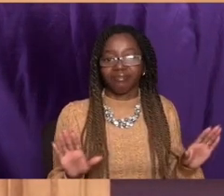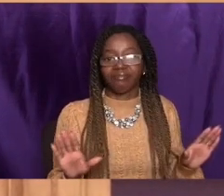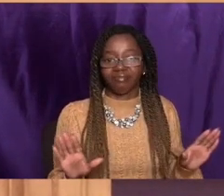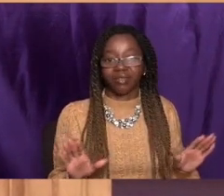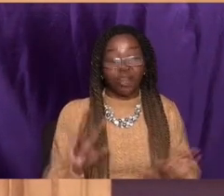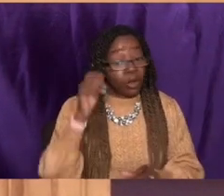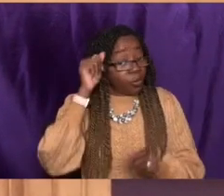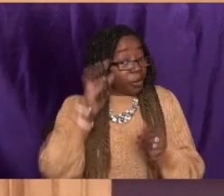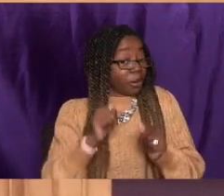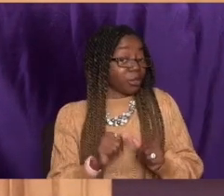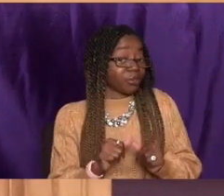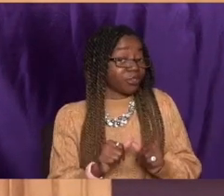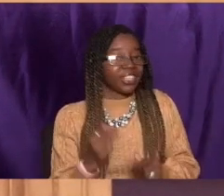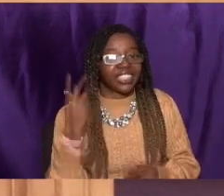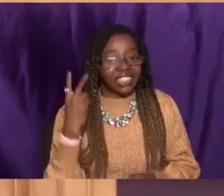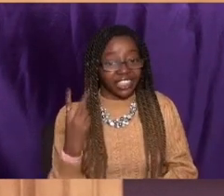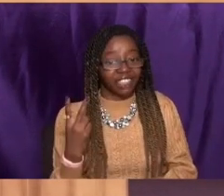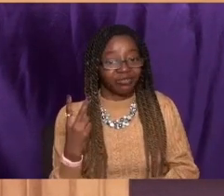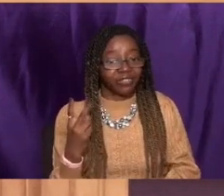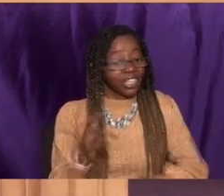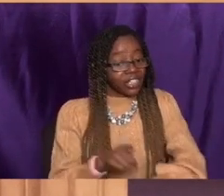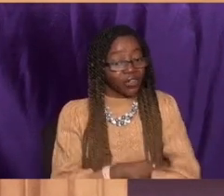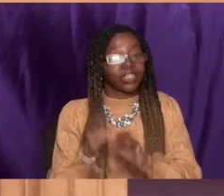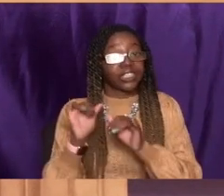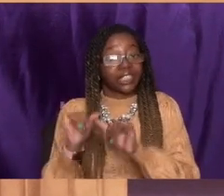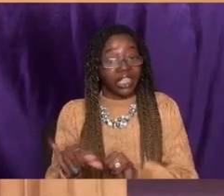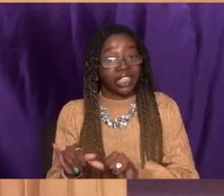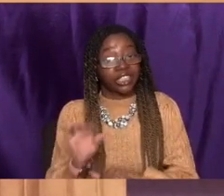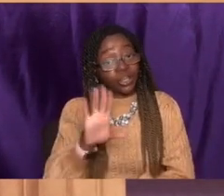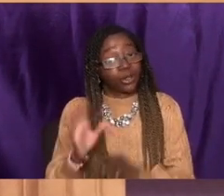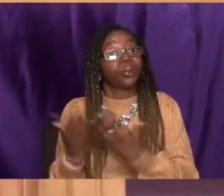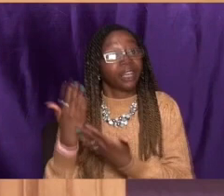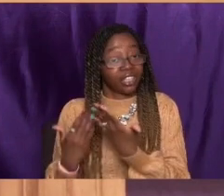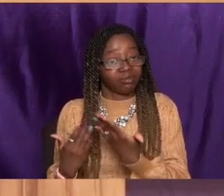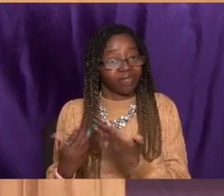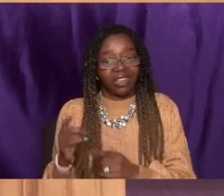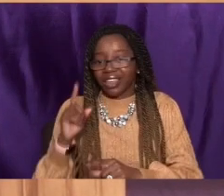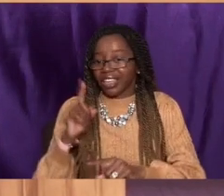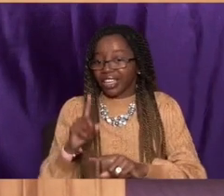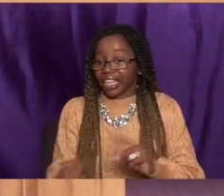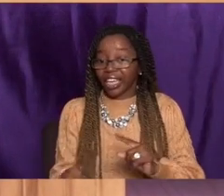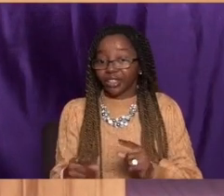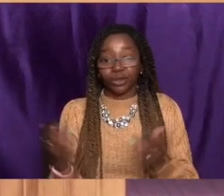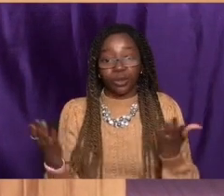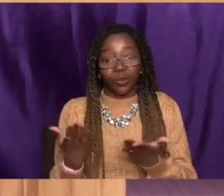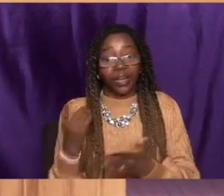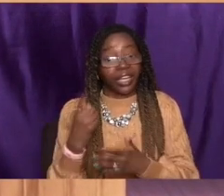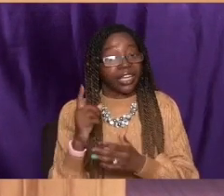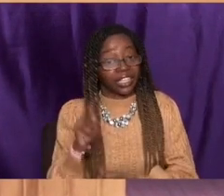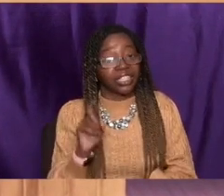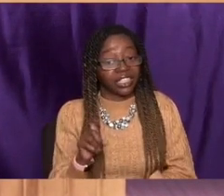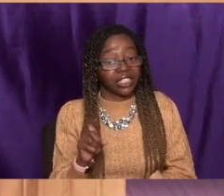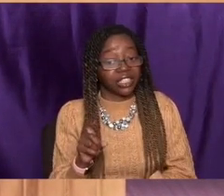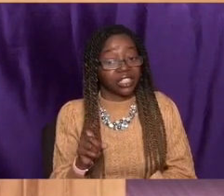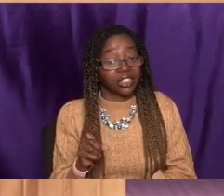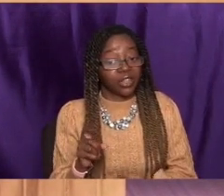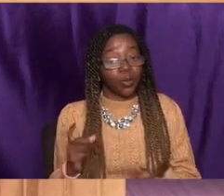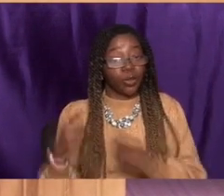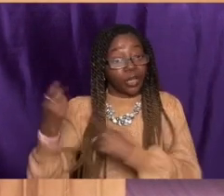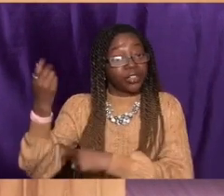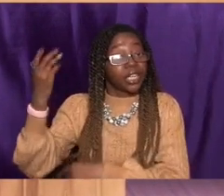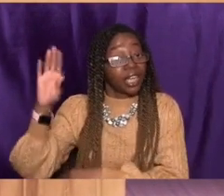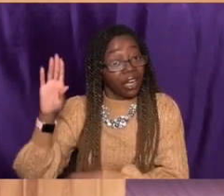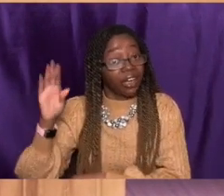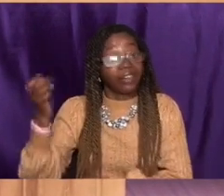Yeah, let me cut across the field. See, as long as it stays in your hand, it can't do what it's capable of doing. But when you put it in God's